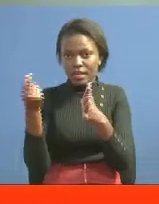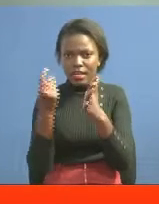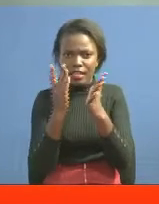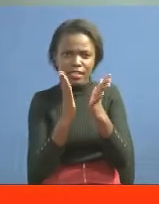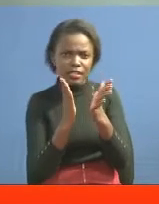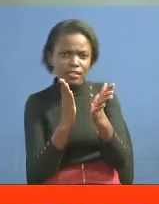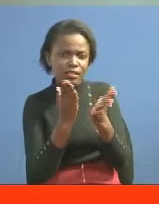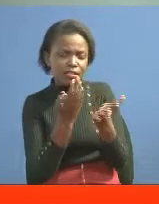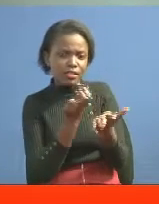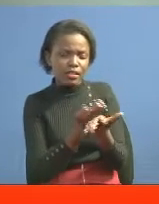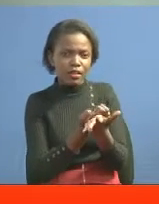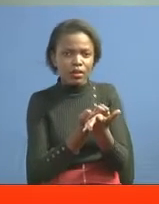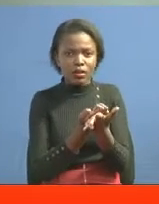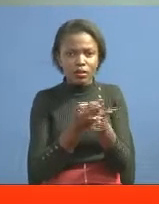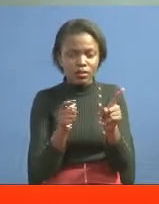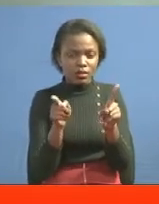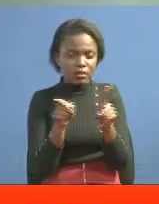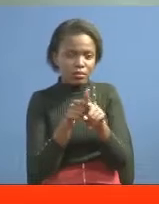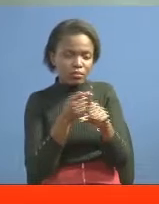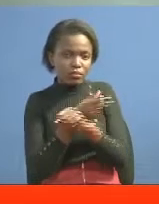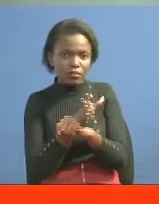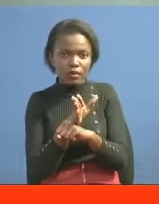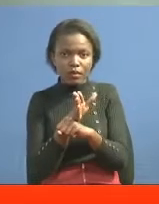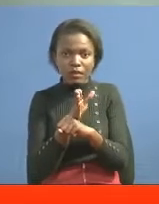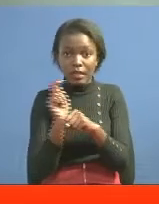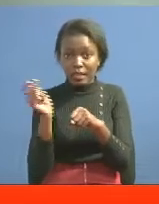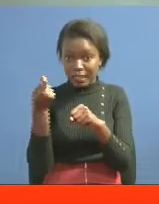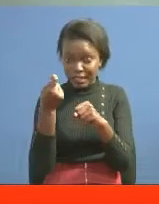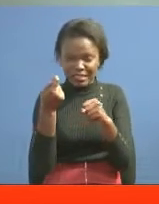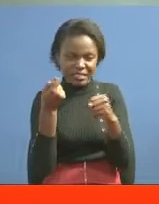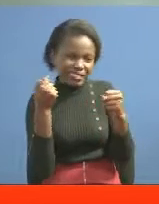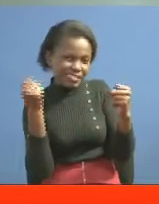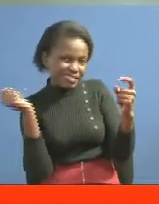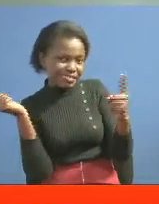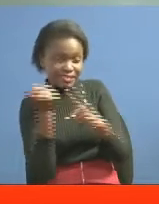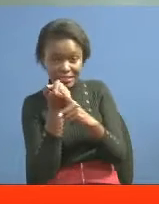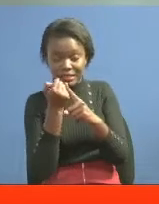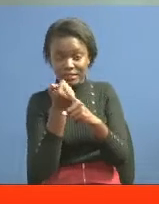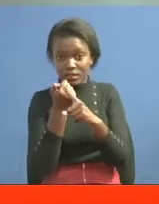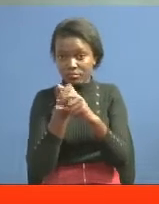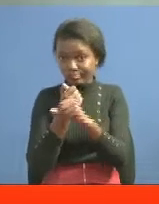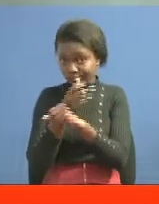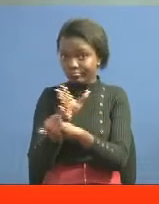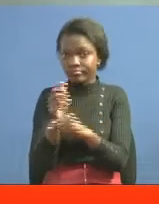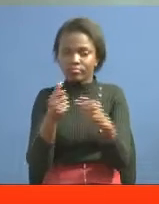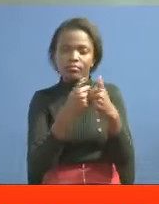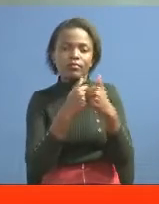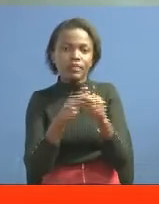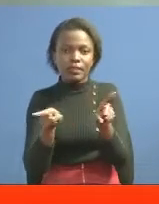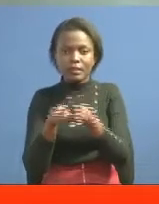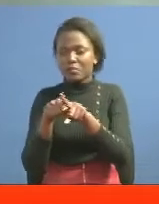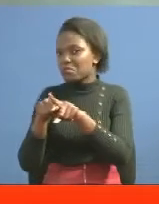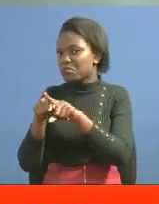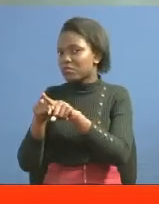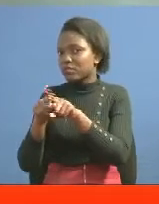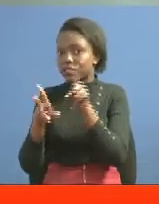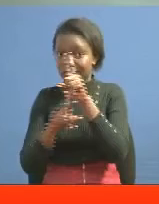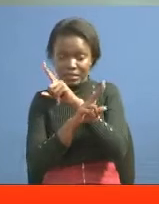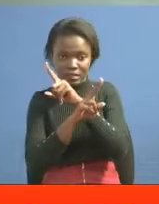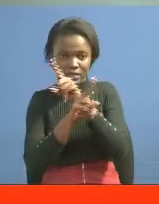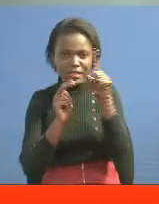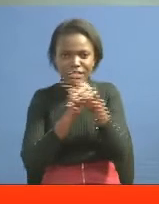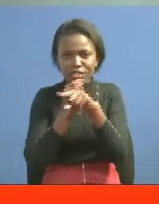matters COVID-19 pandemic. And Kenya was hit and is still being hit hard by the COVID-19 pandemic, just like many other nations around the